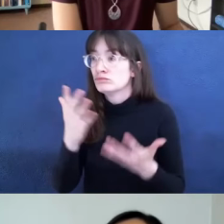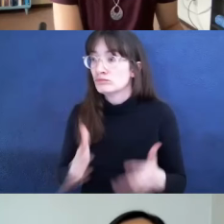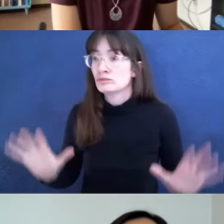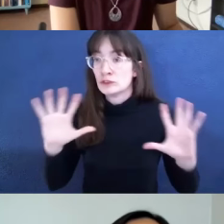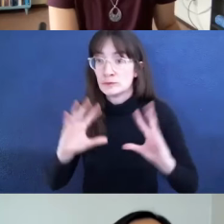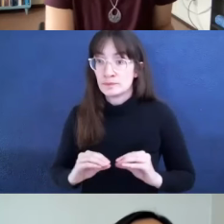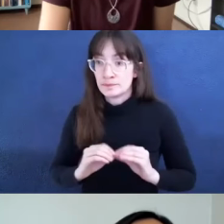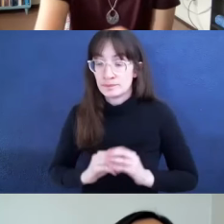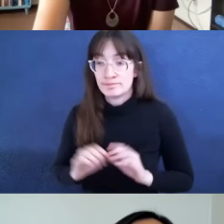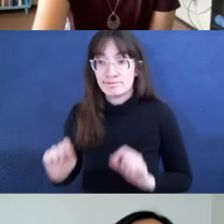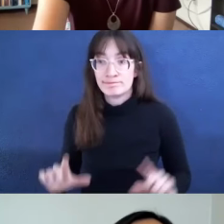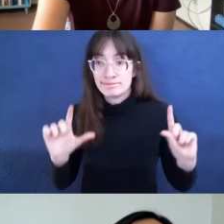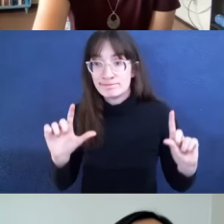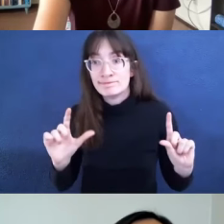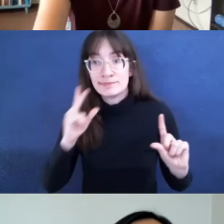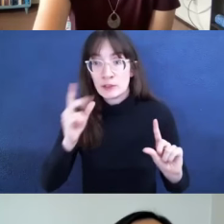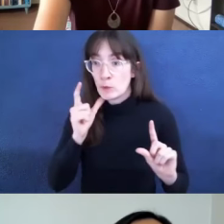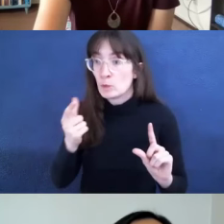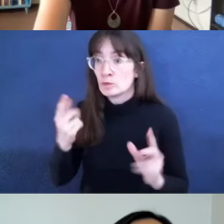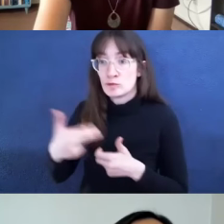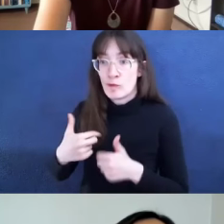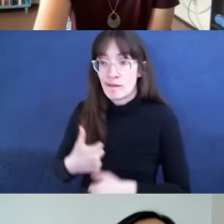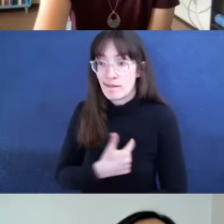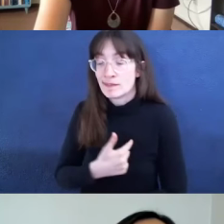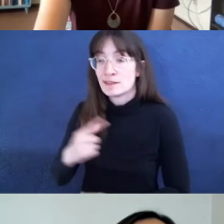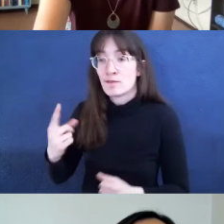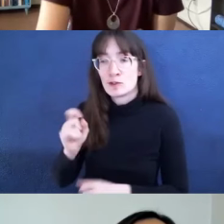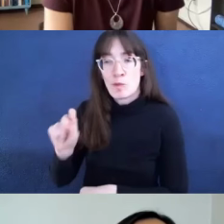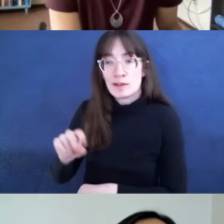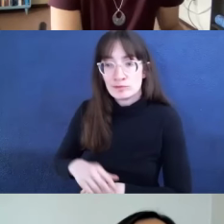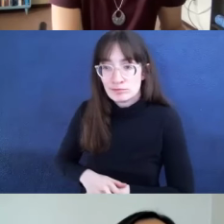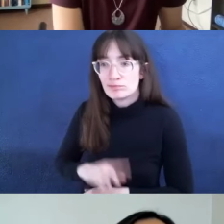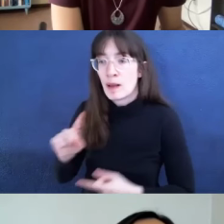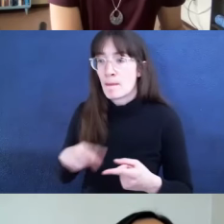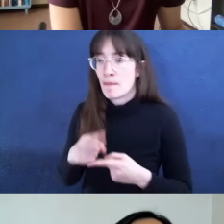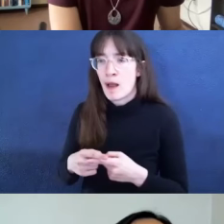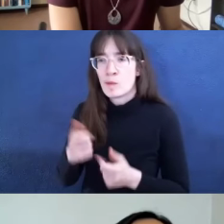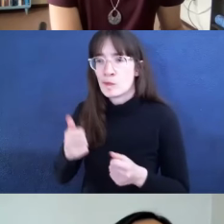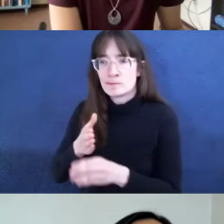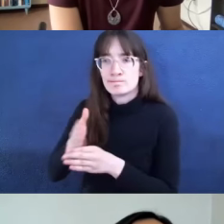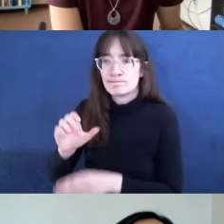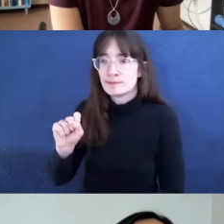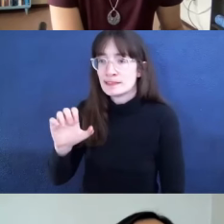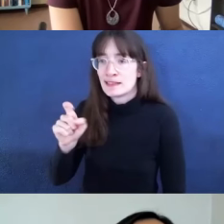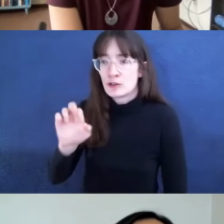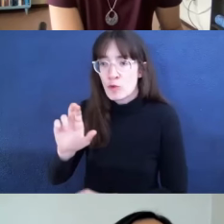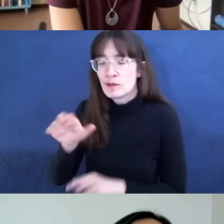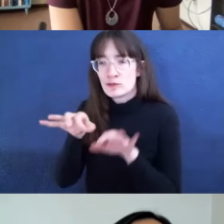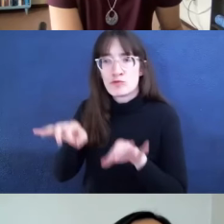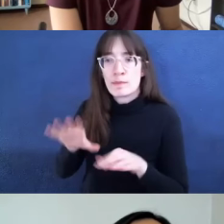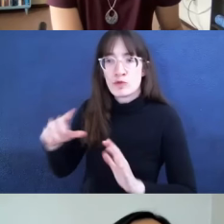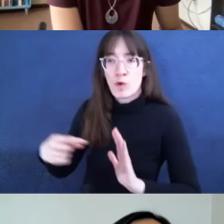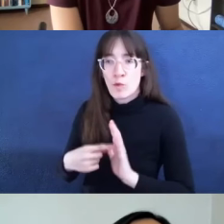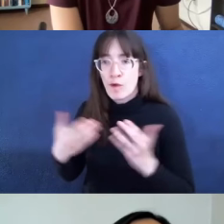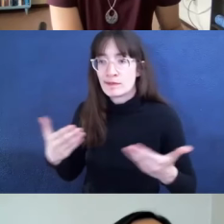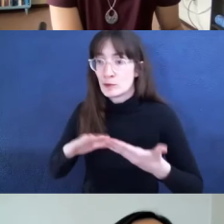see who is here. So the first question was kind of about the sector that best describes your role in the community or why you chose to attend